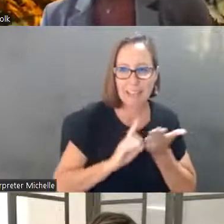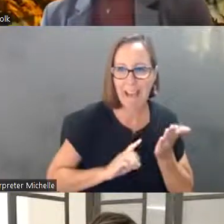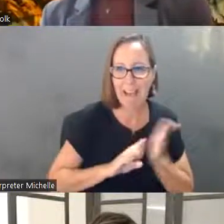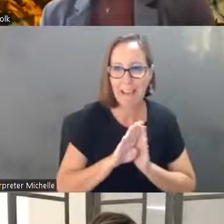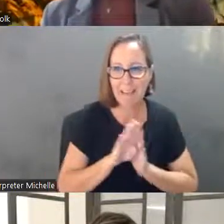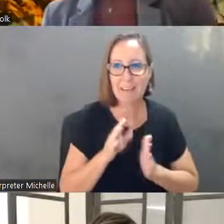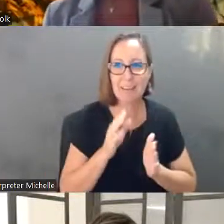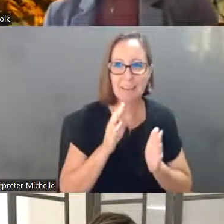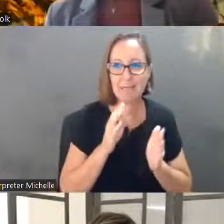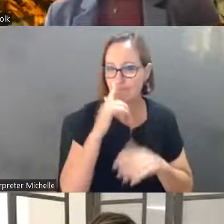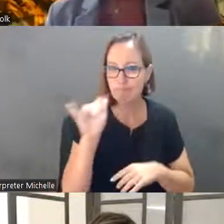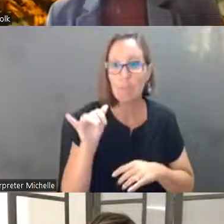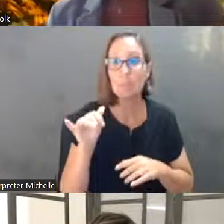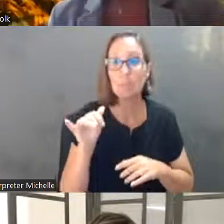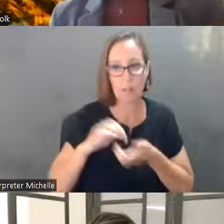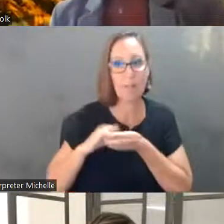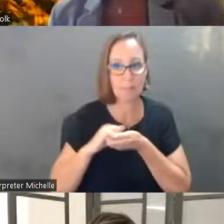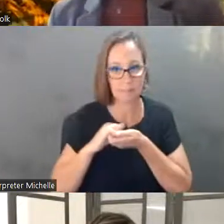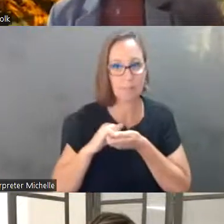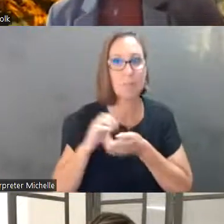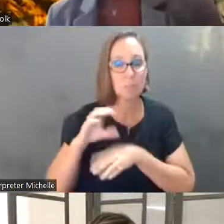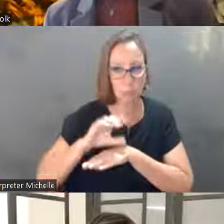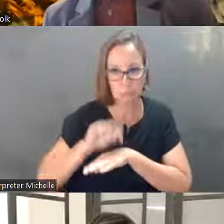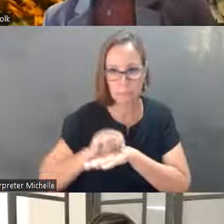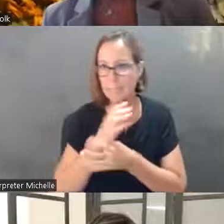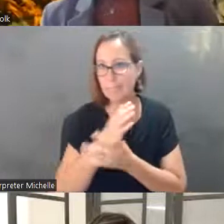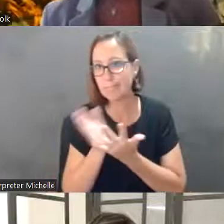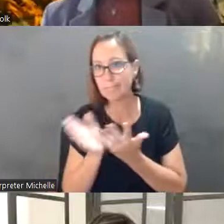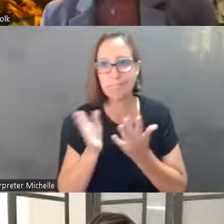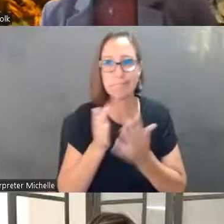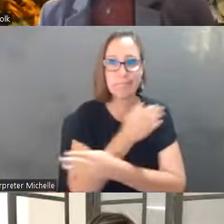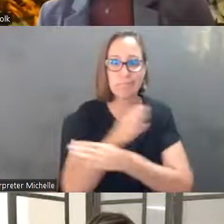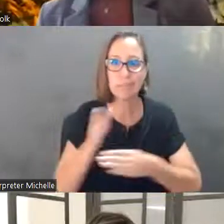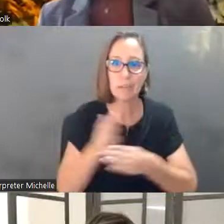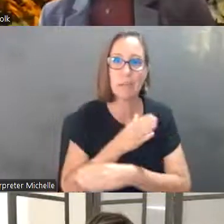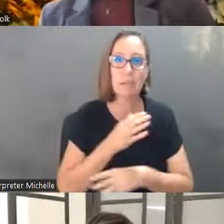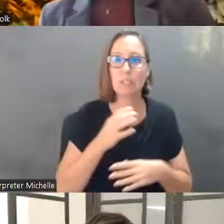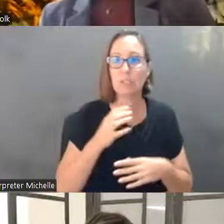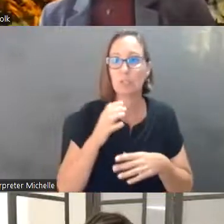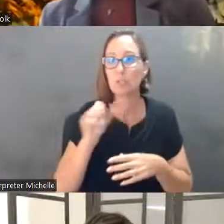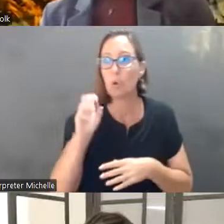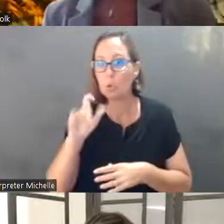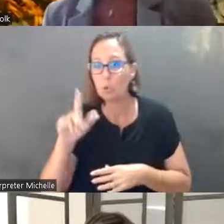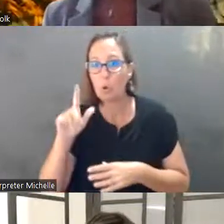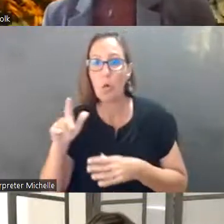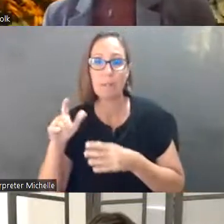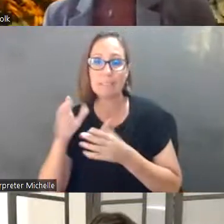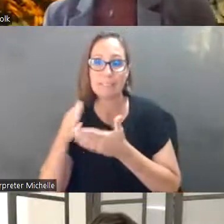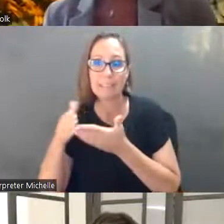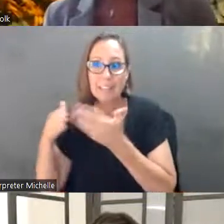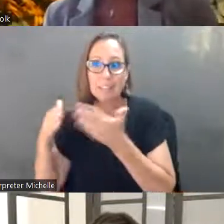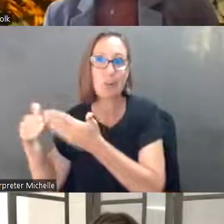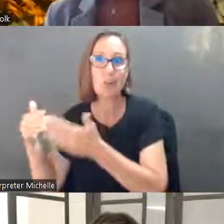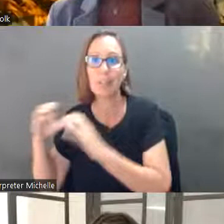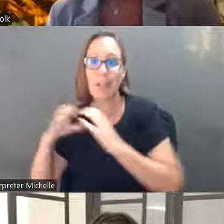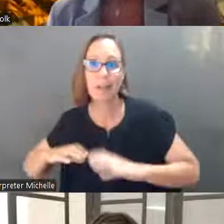Consulting serves a range of health and social sector clients, including community-based organizations, health